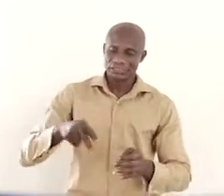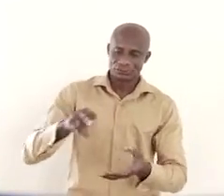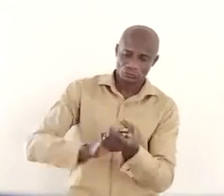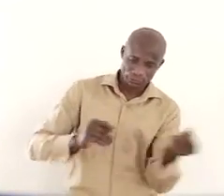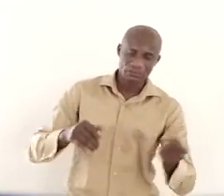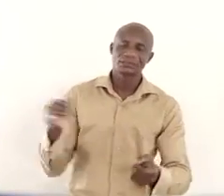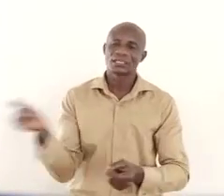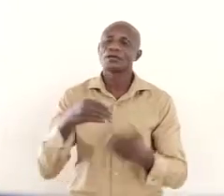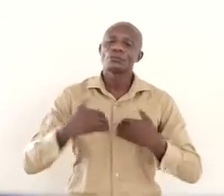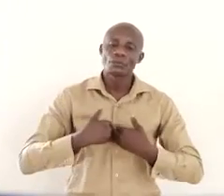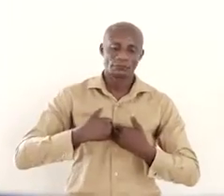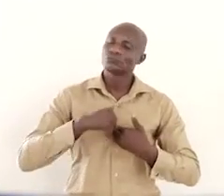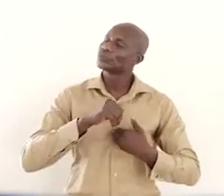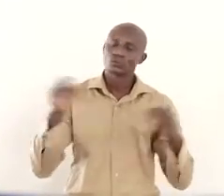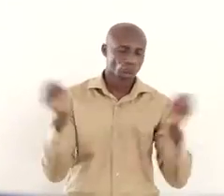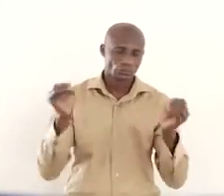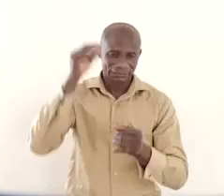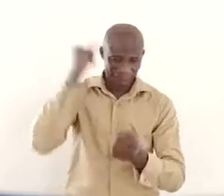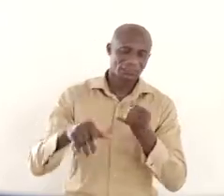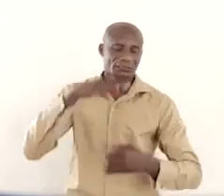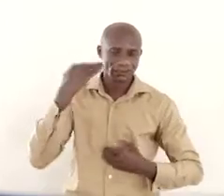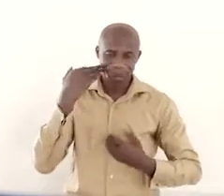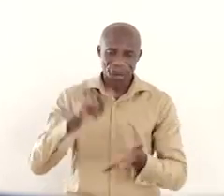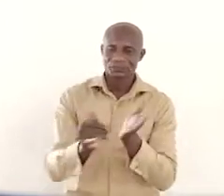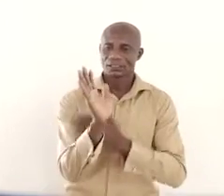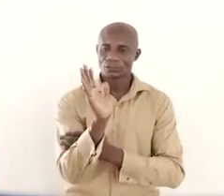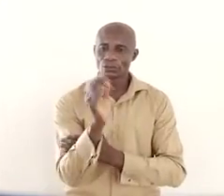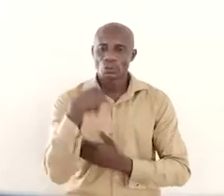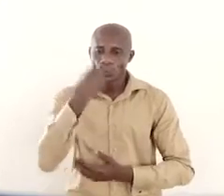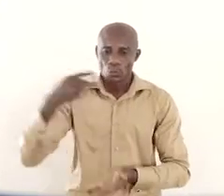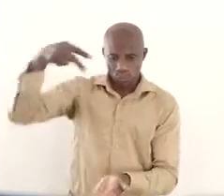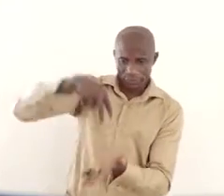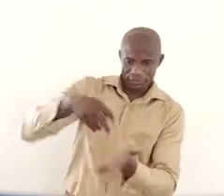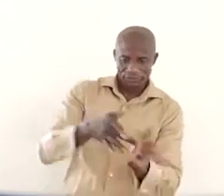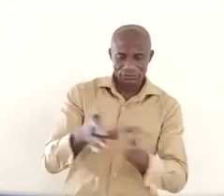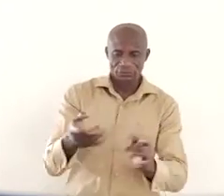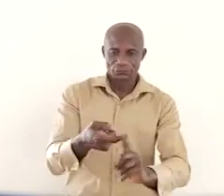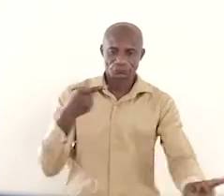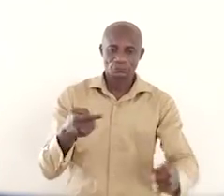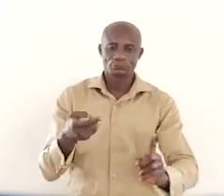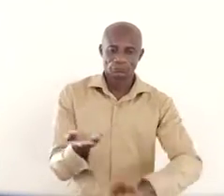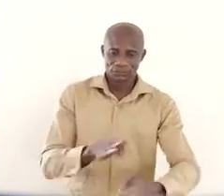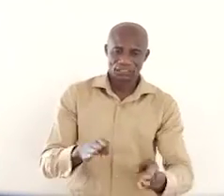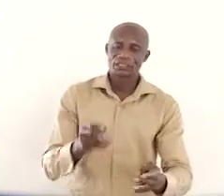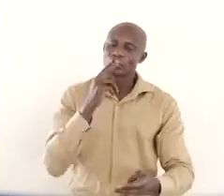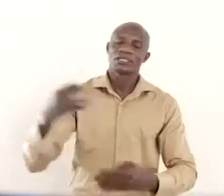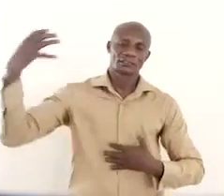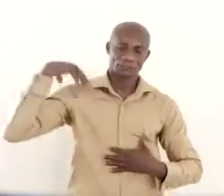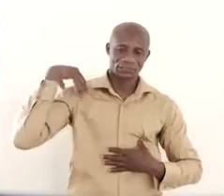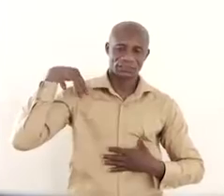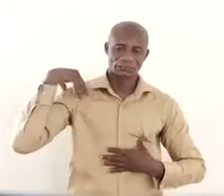evil ones don't have the last laugh. That God who raised Jesus from the dead is in charge,